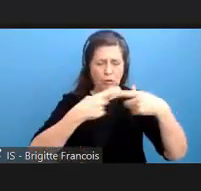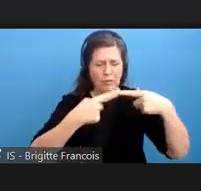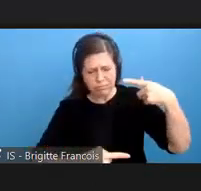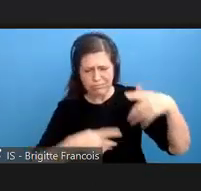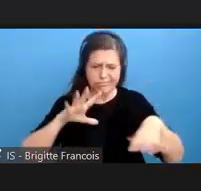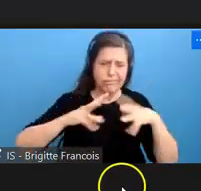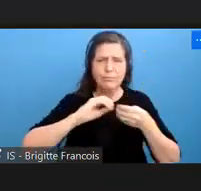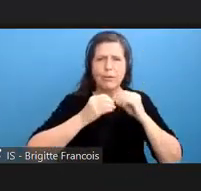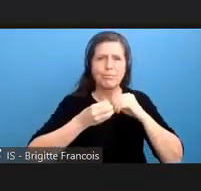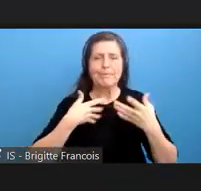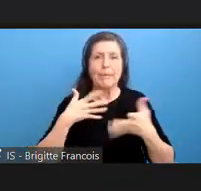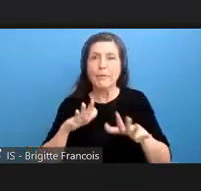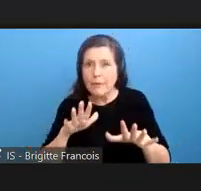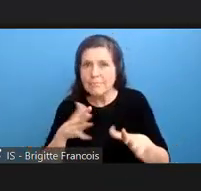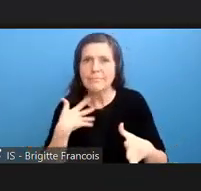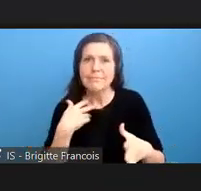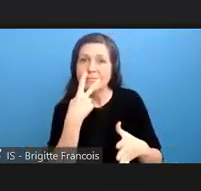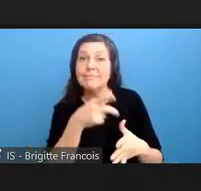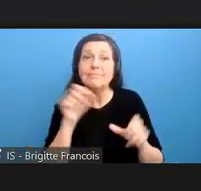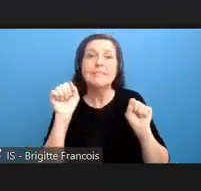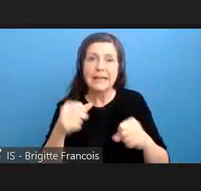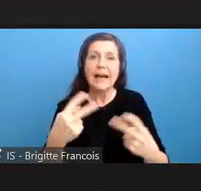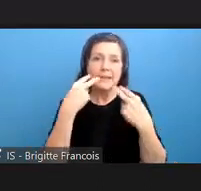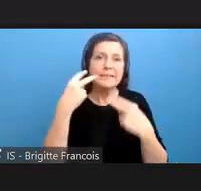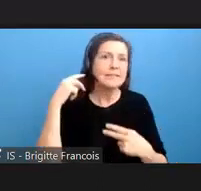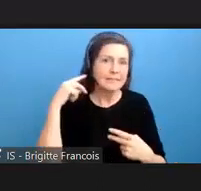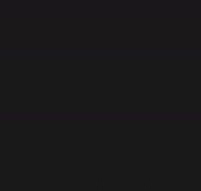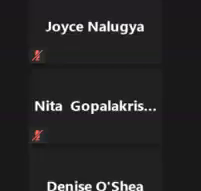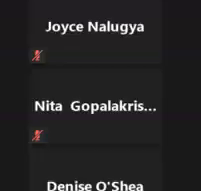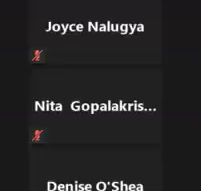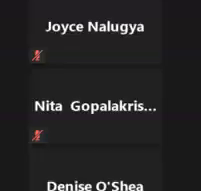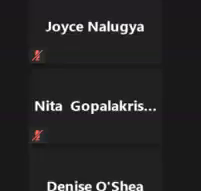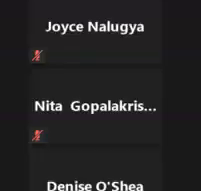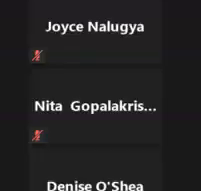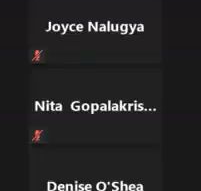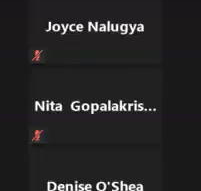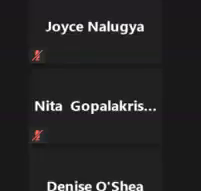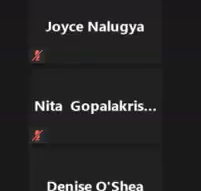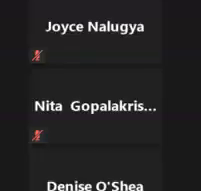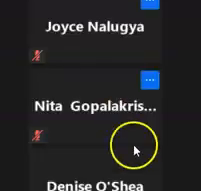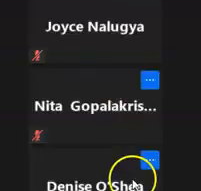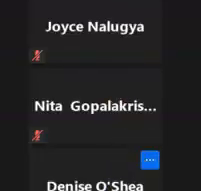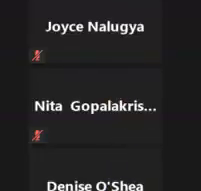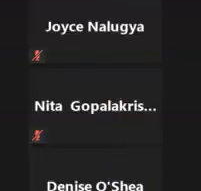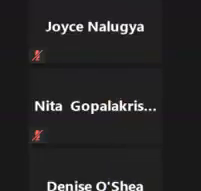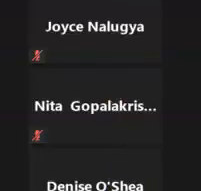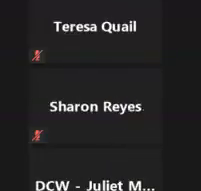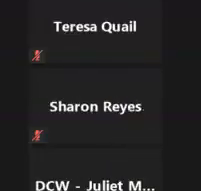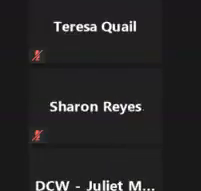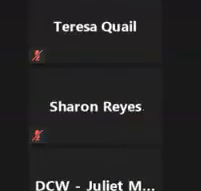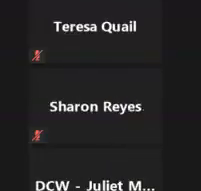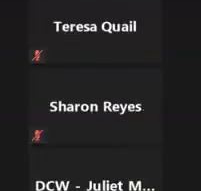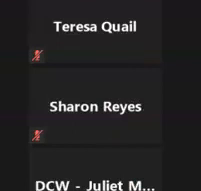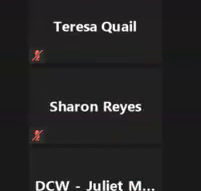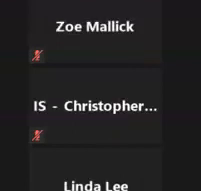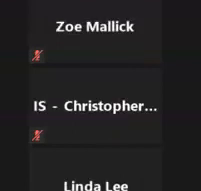guess. So Lorraine very kindly chaired most of the session, but the points I picked up were really